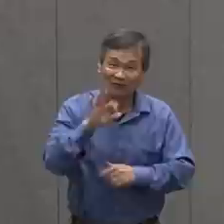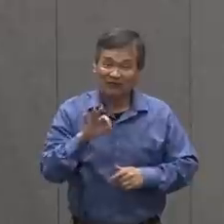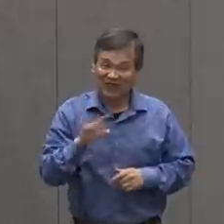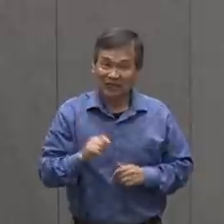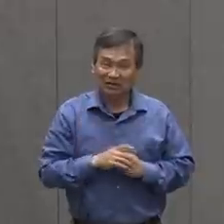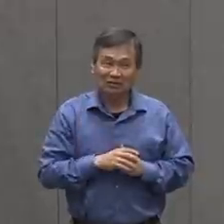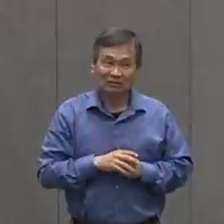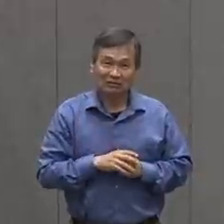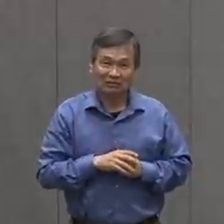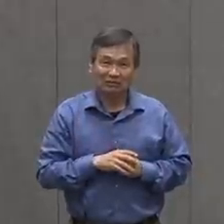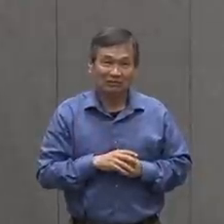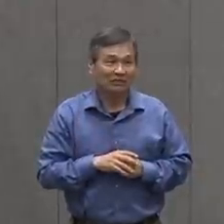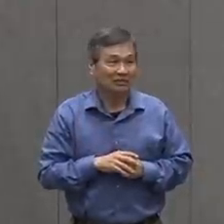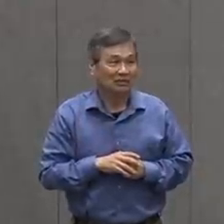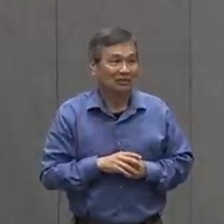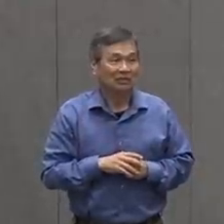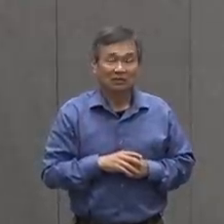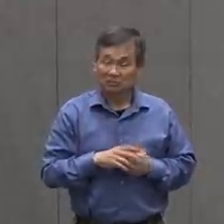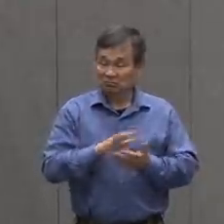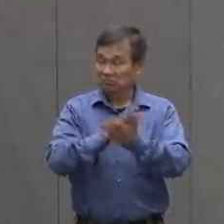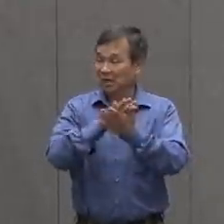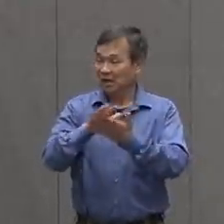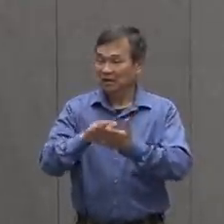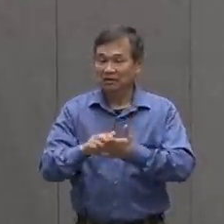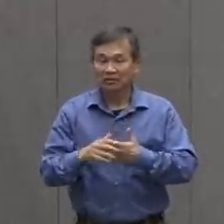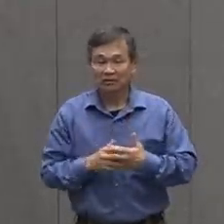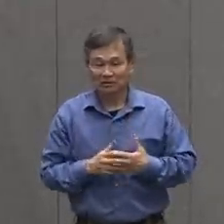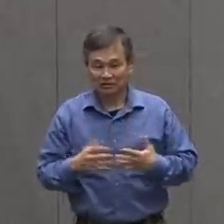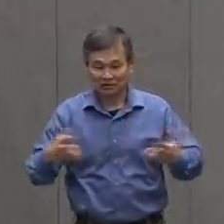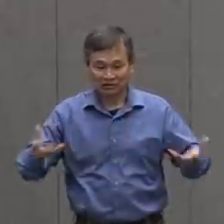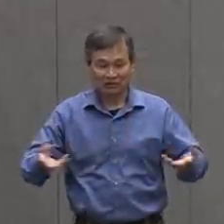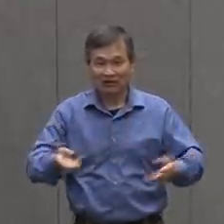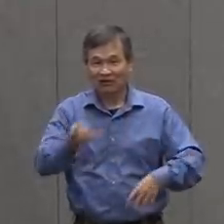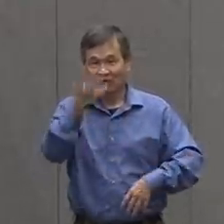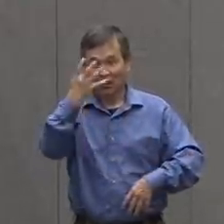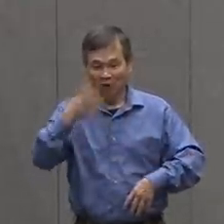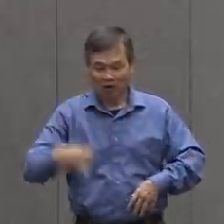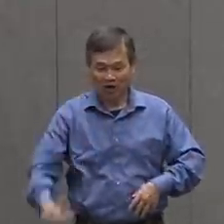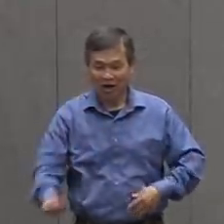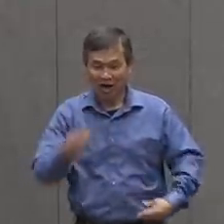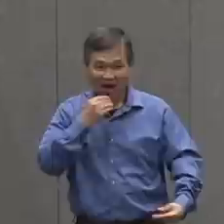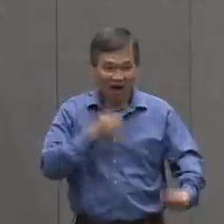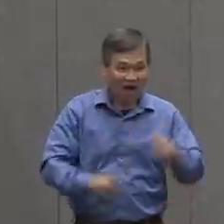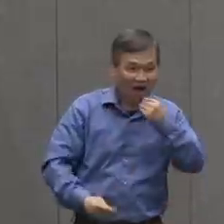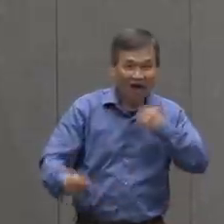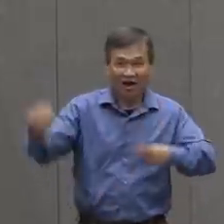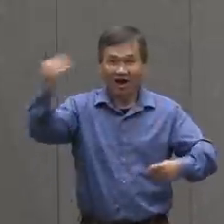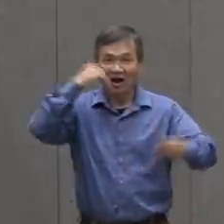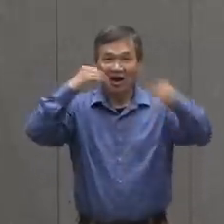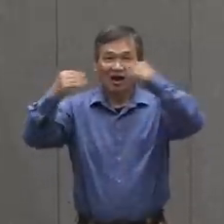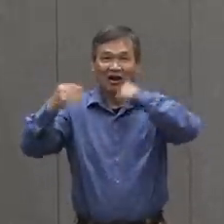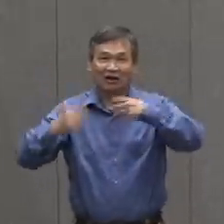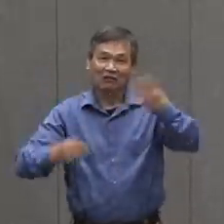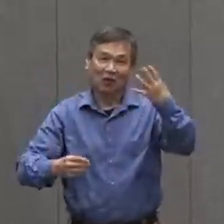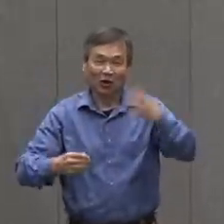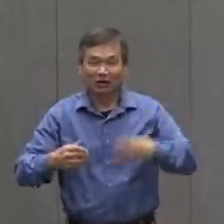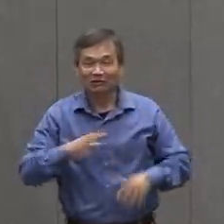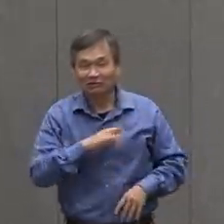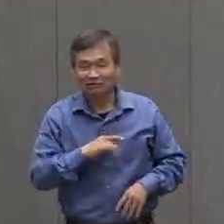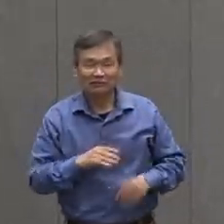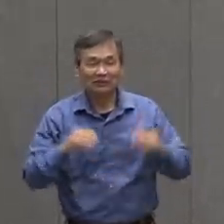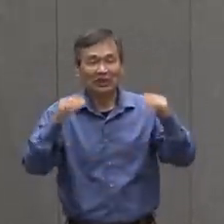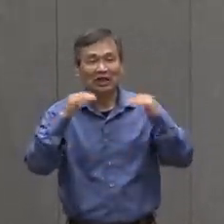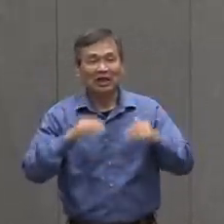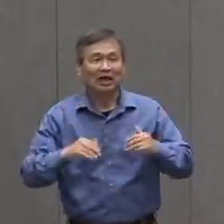That's very handy. You could eat lots of things if you had all four working together. If you're